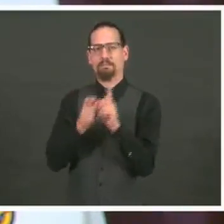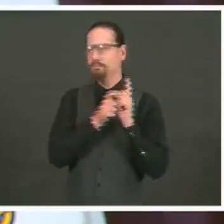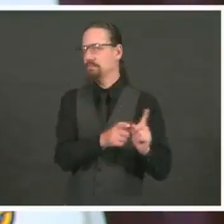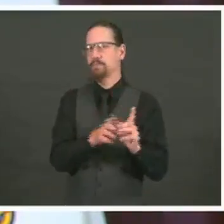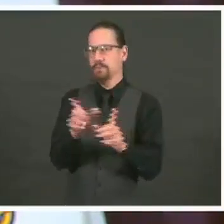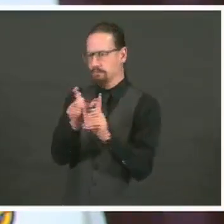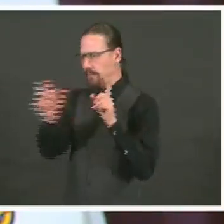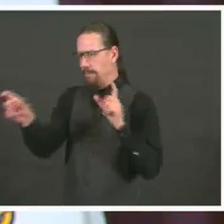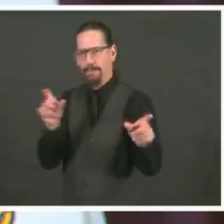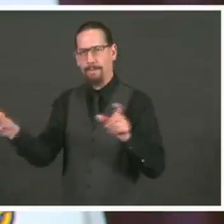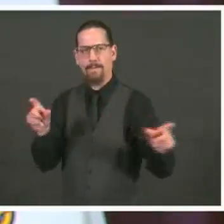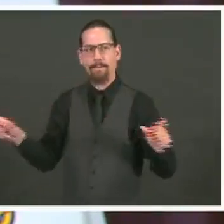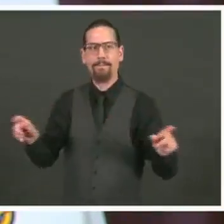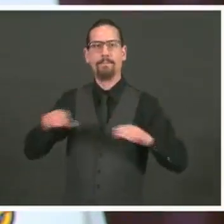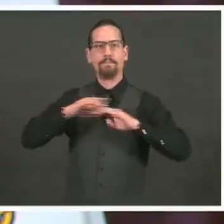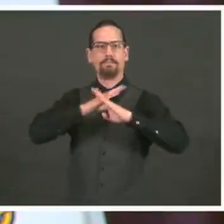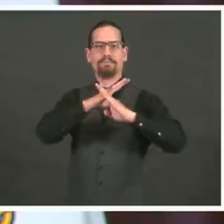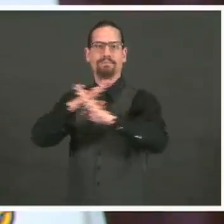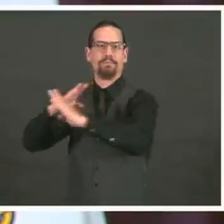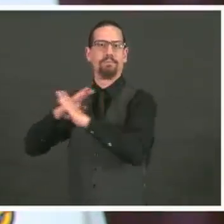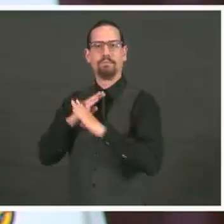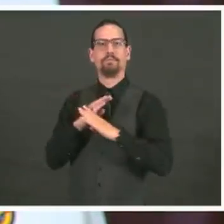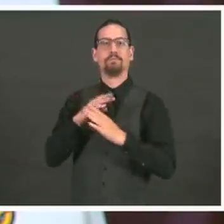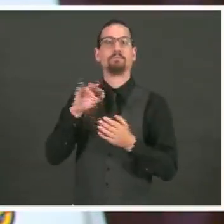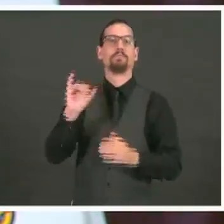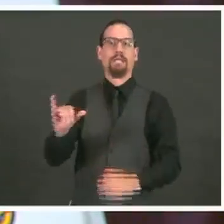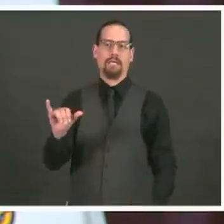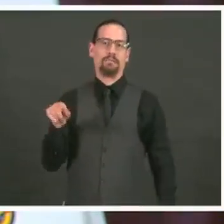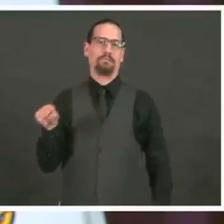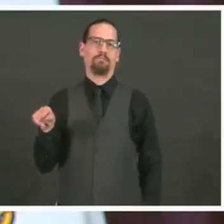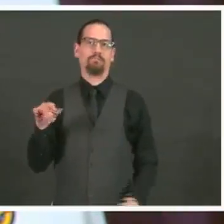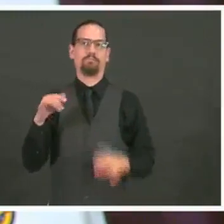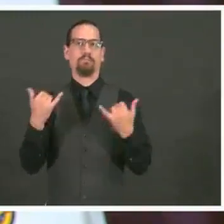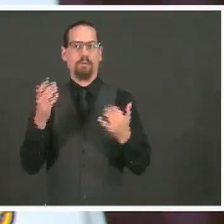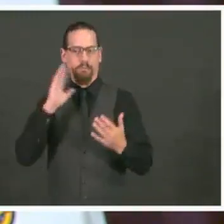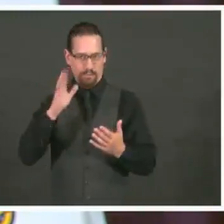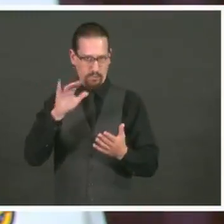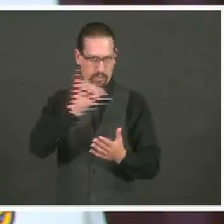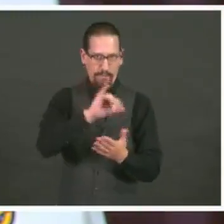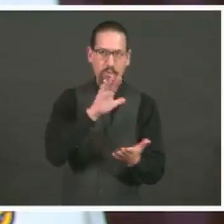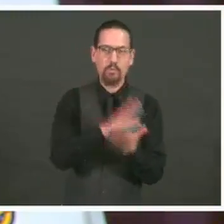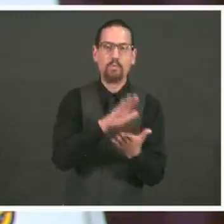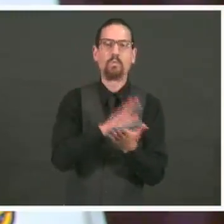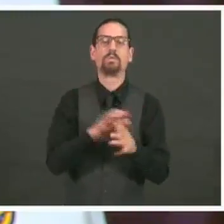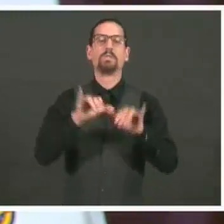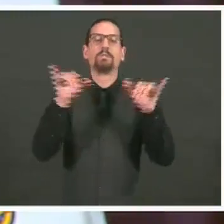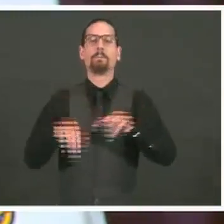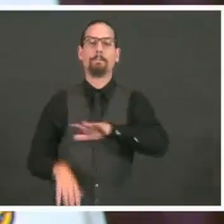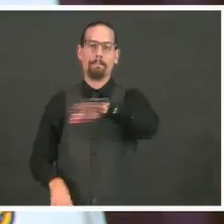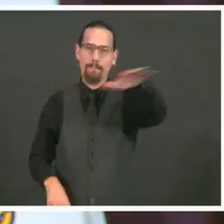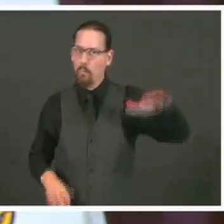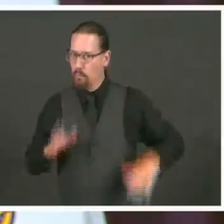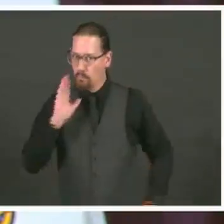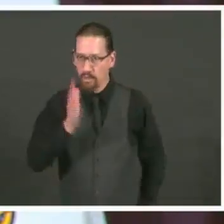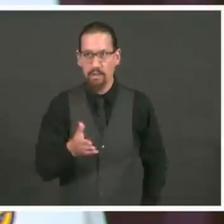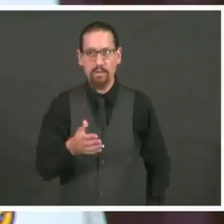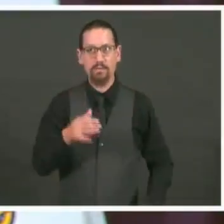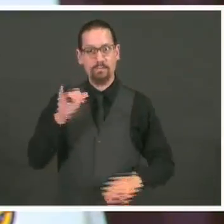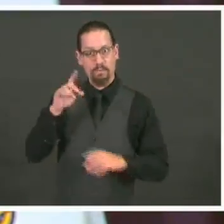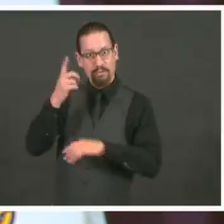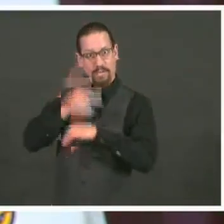These are the same steps that schools will be taking in the fall that allows us to say we're being thoughtful